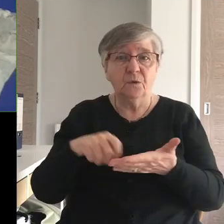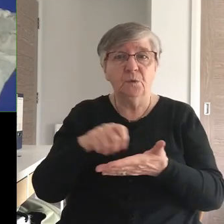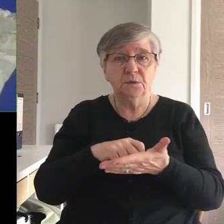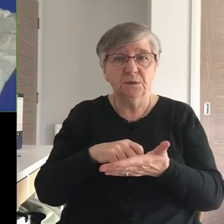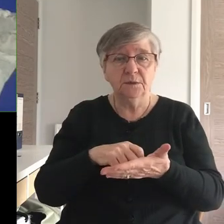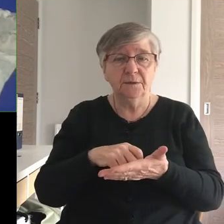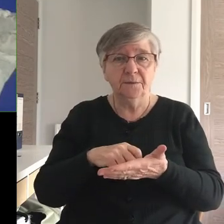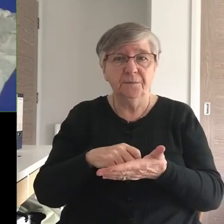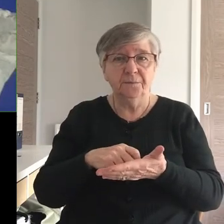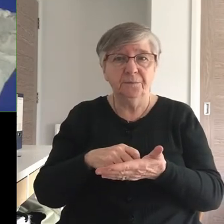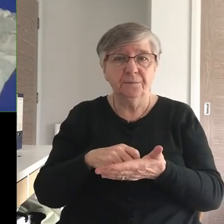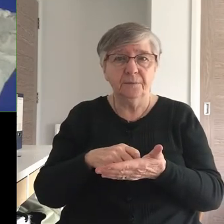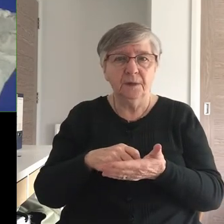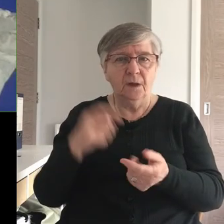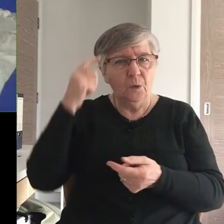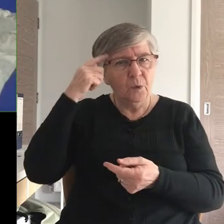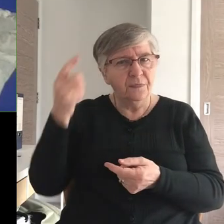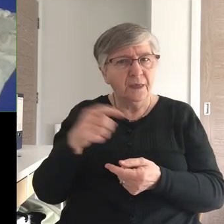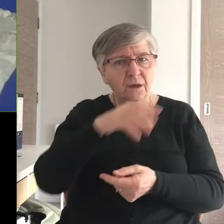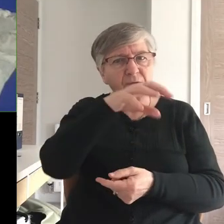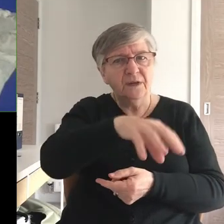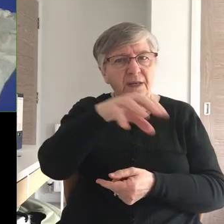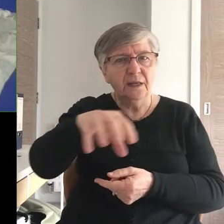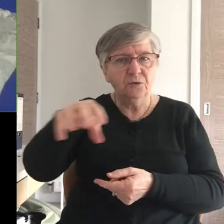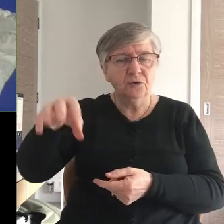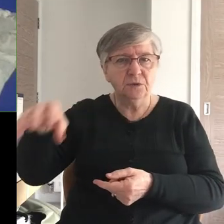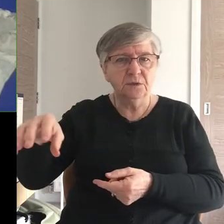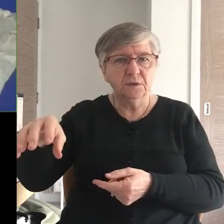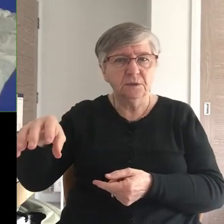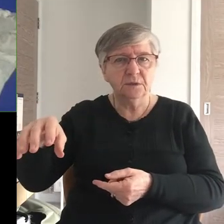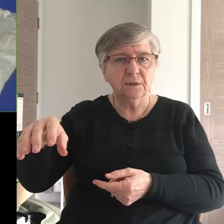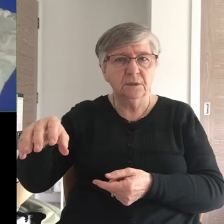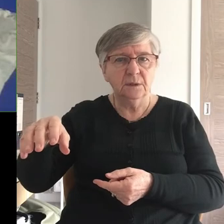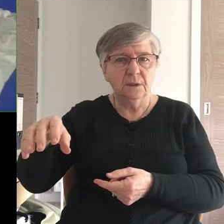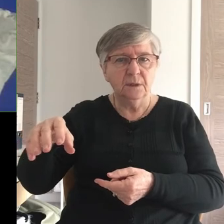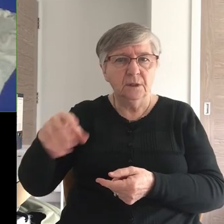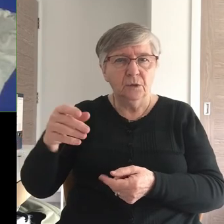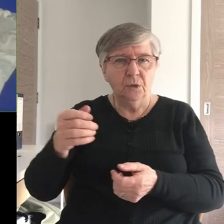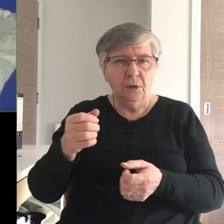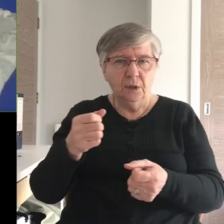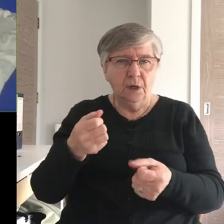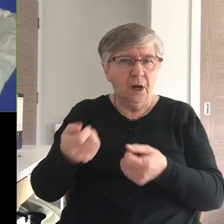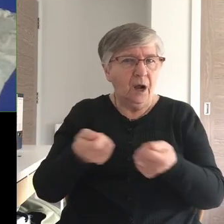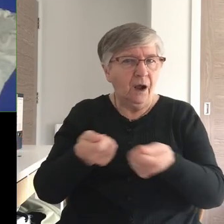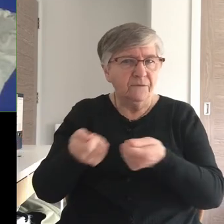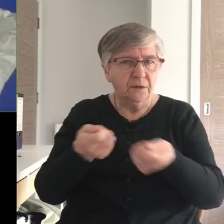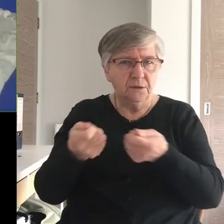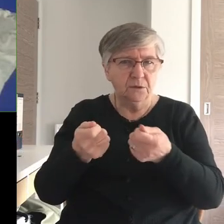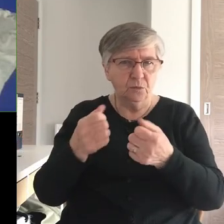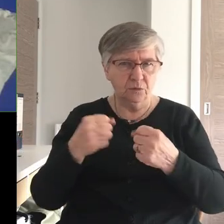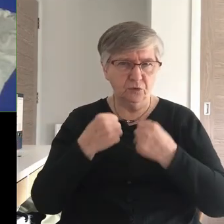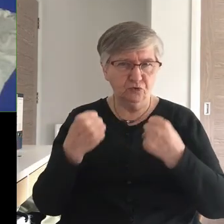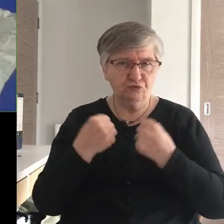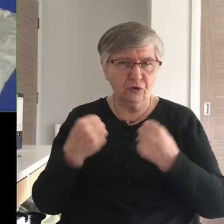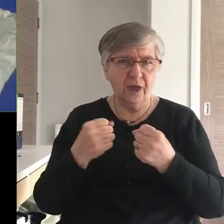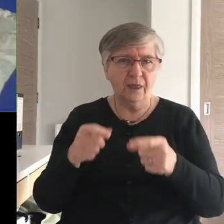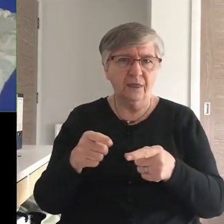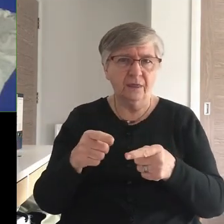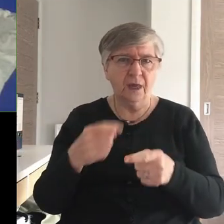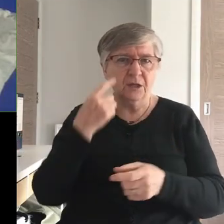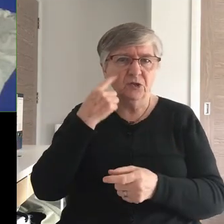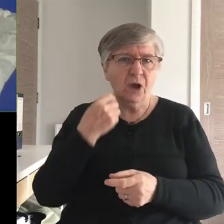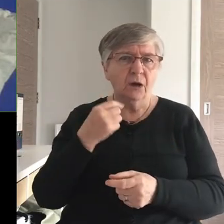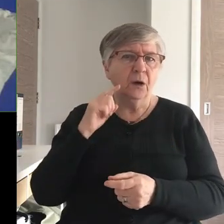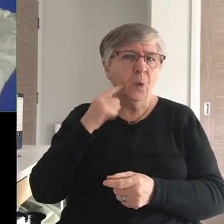so. We think of the nations who are governed with an iron fist, and